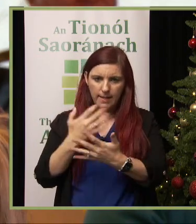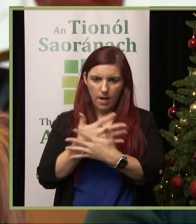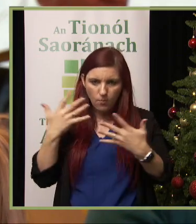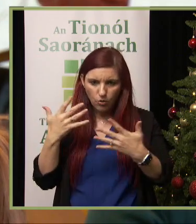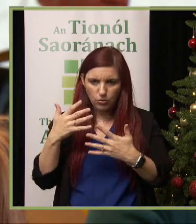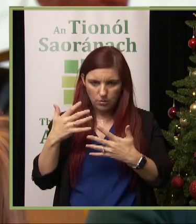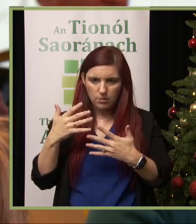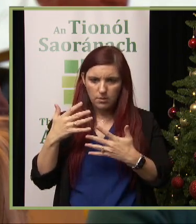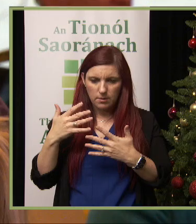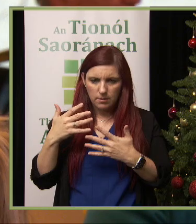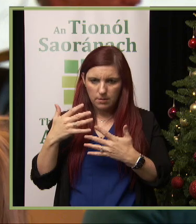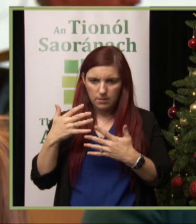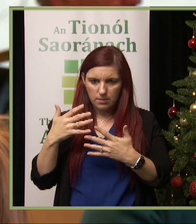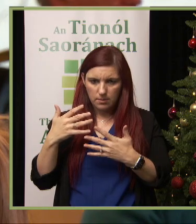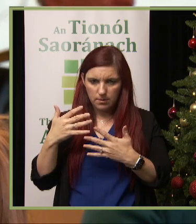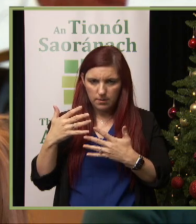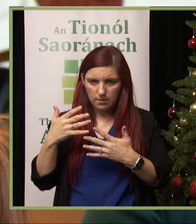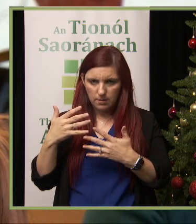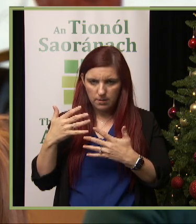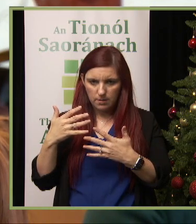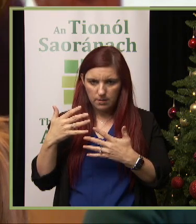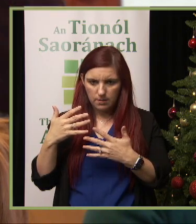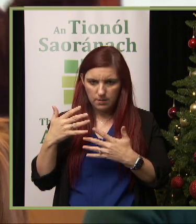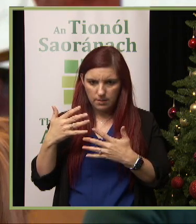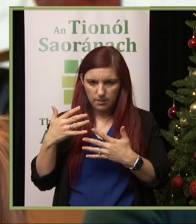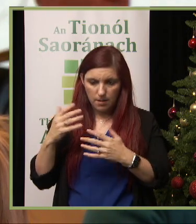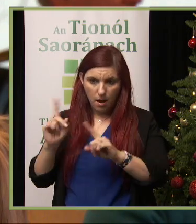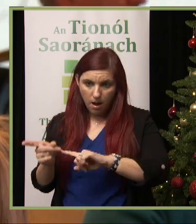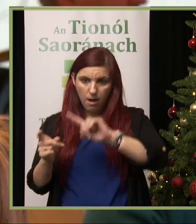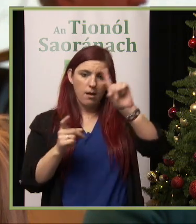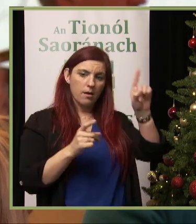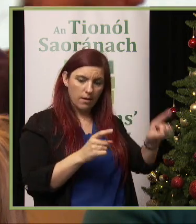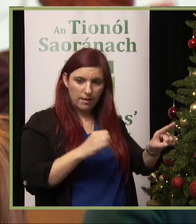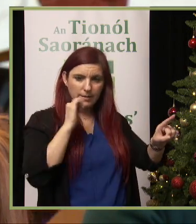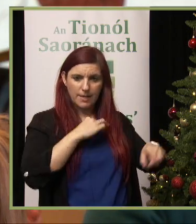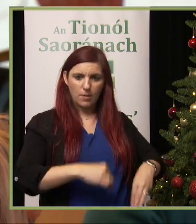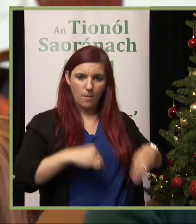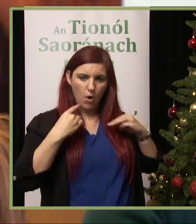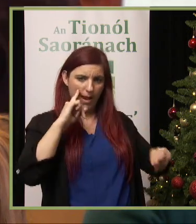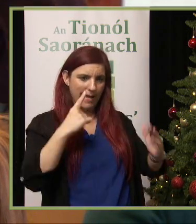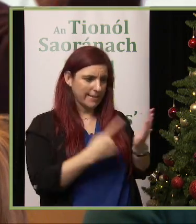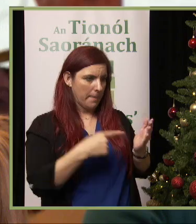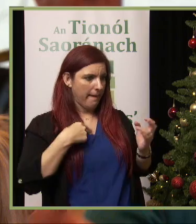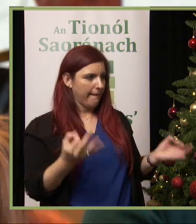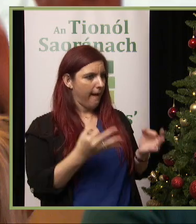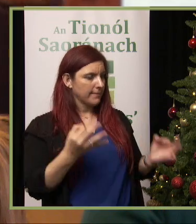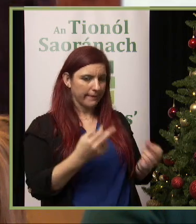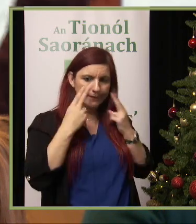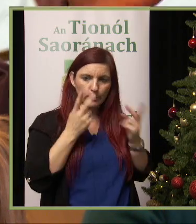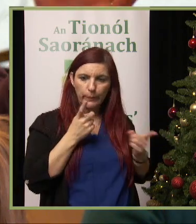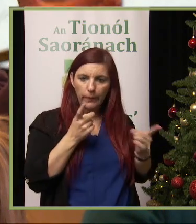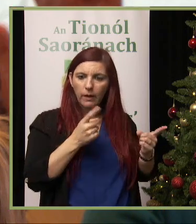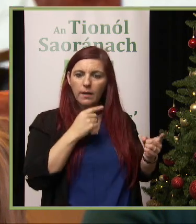buffer zones everywhere. But I, on a Saturday morning, decide to do a bit of gardening, walk into